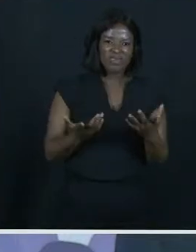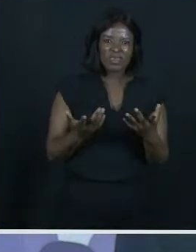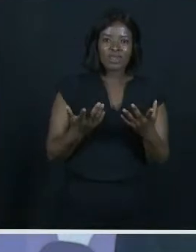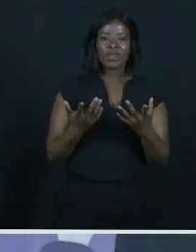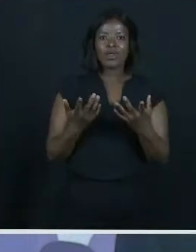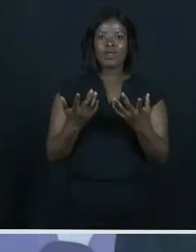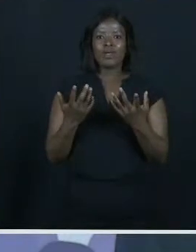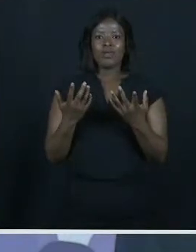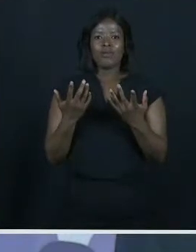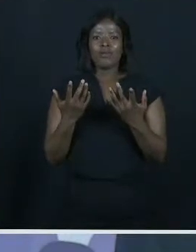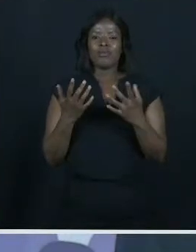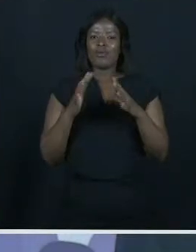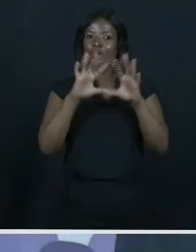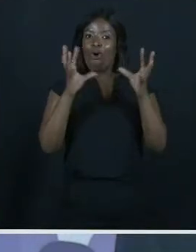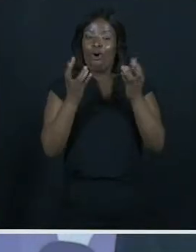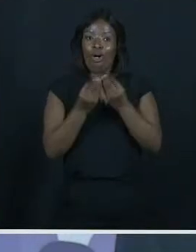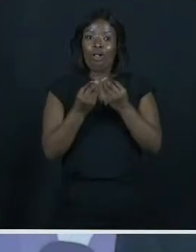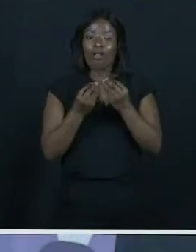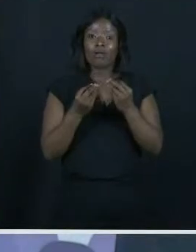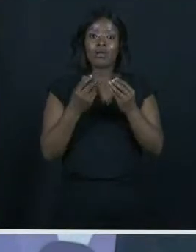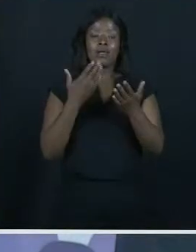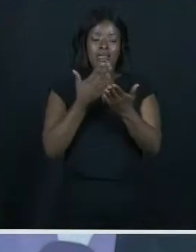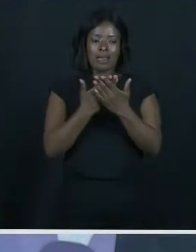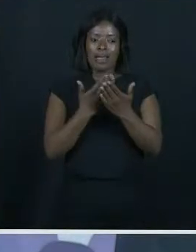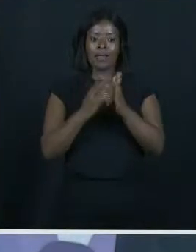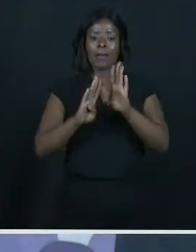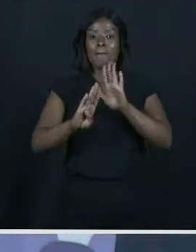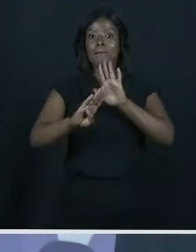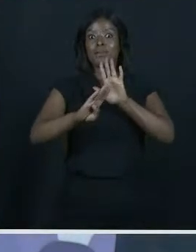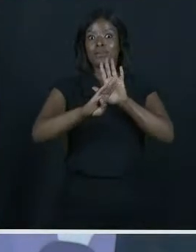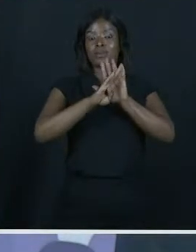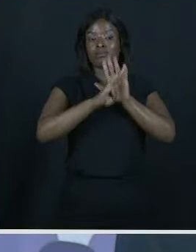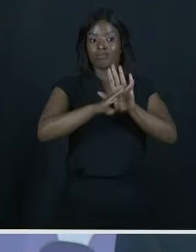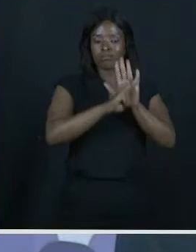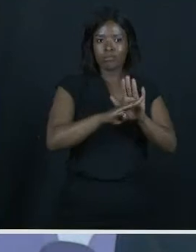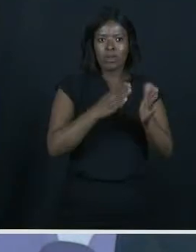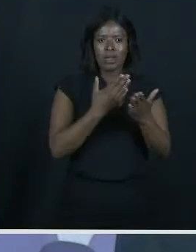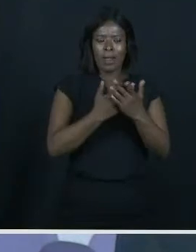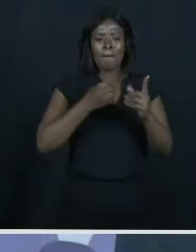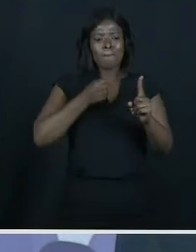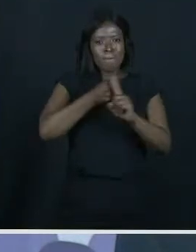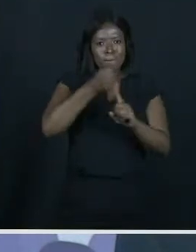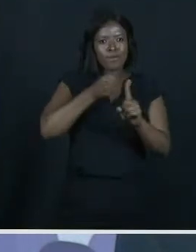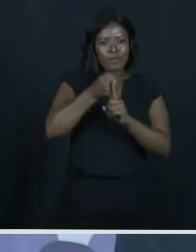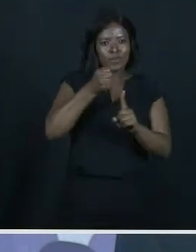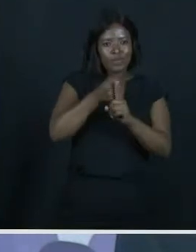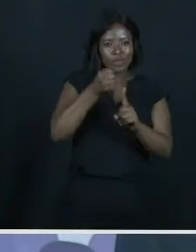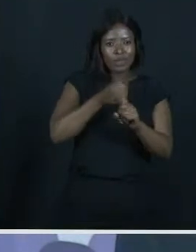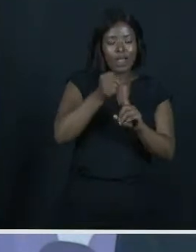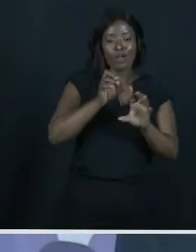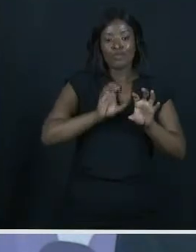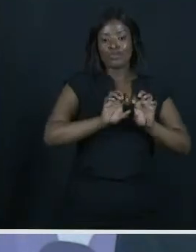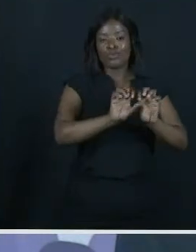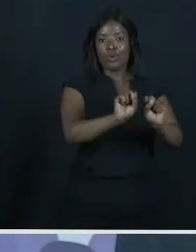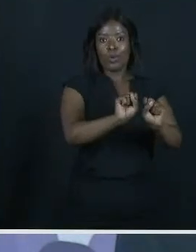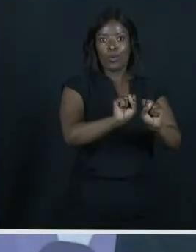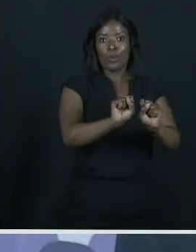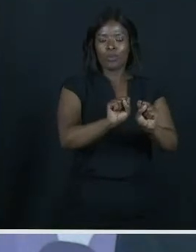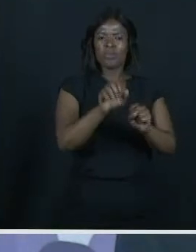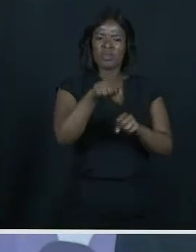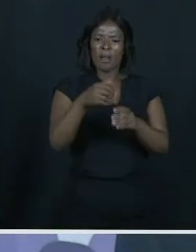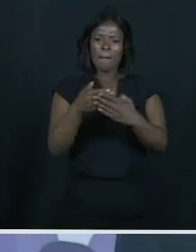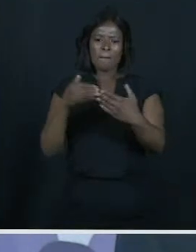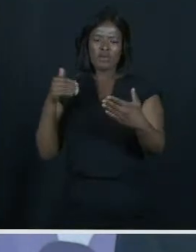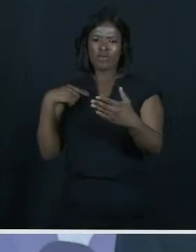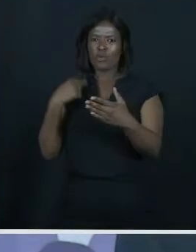and part of the overall approach to fighting gender-based violence. And they include, and they were discussed before, the National